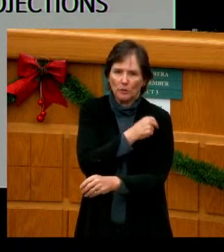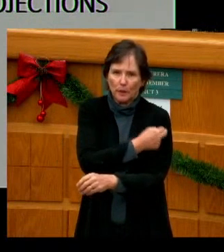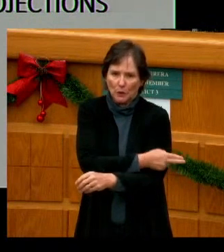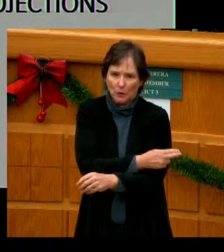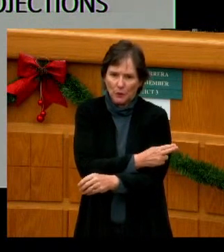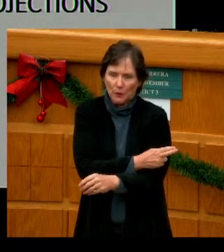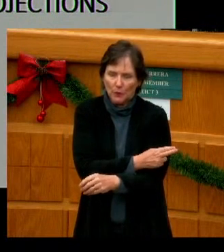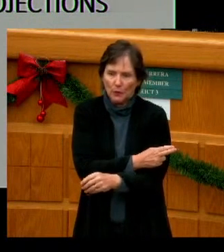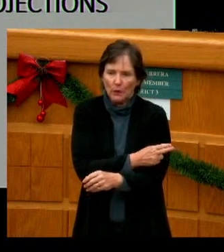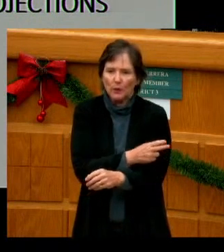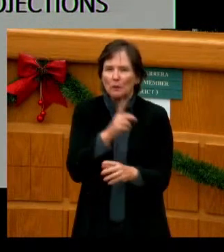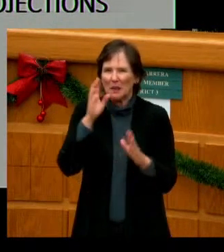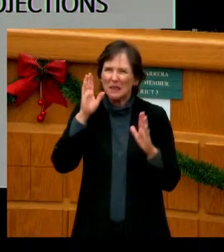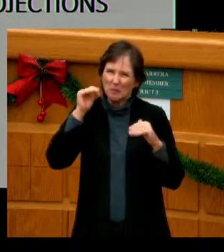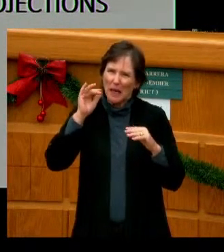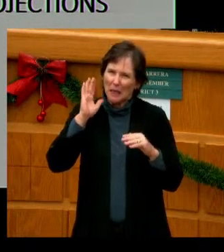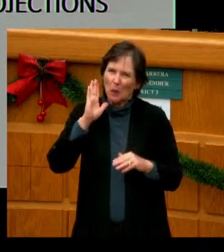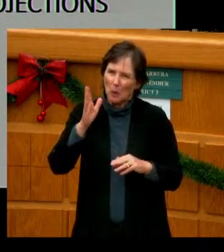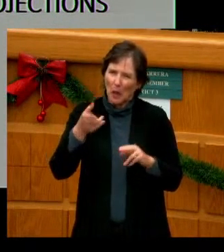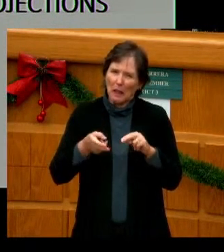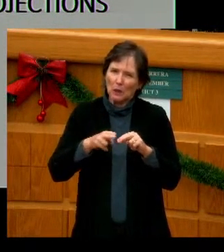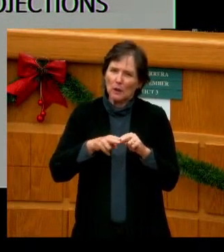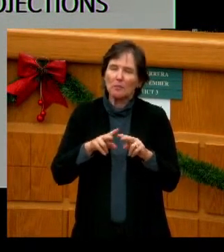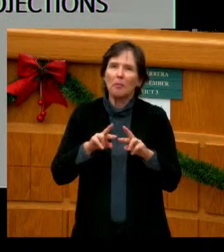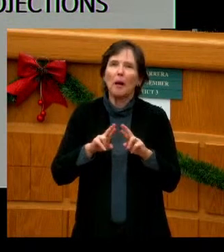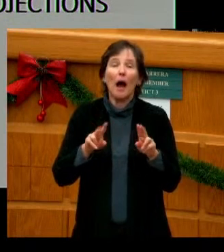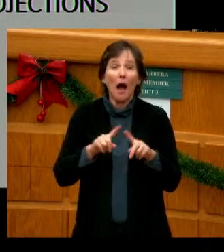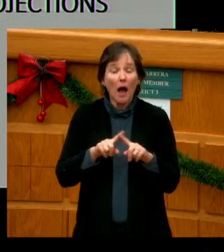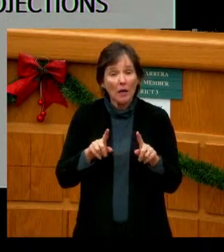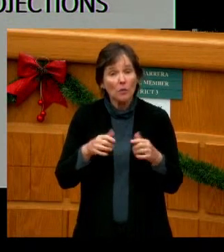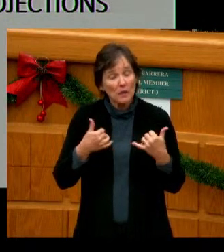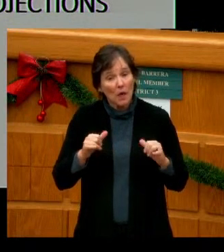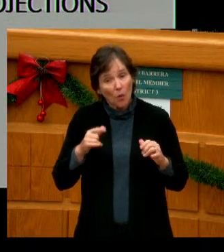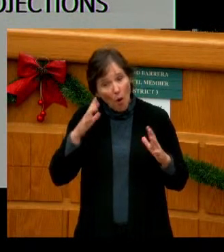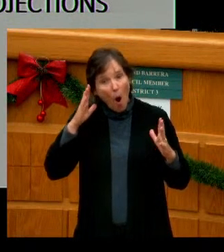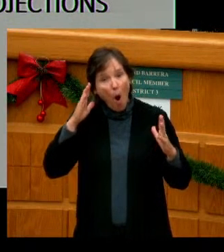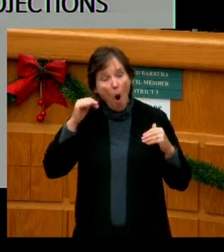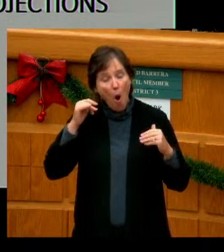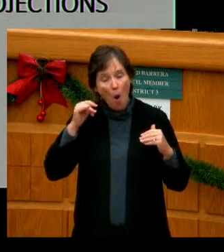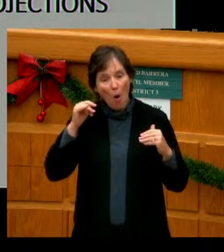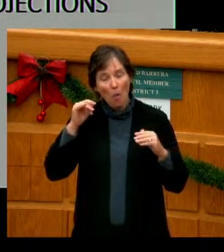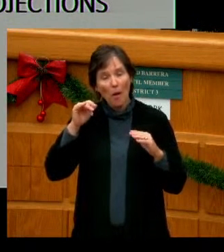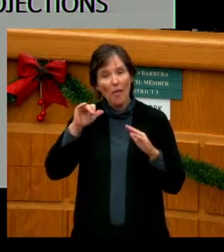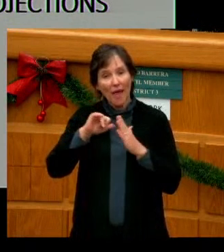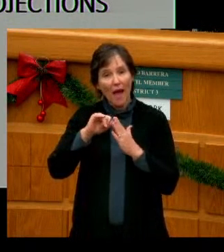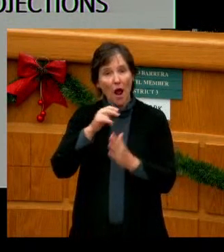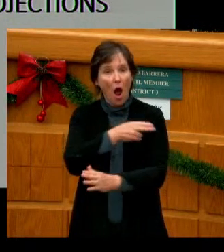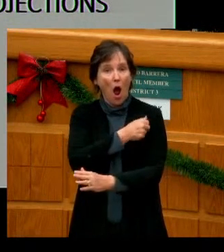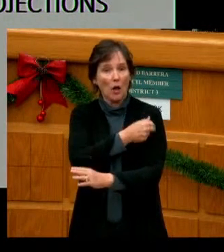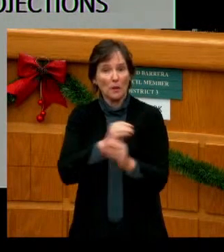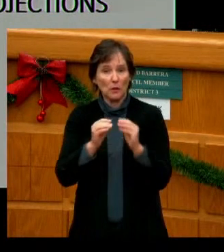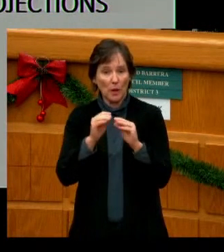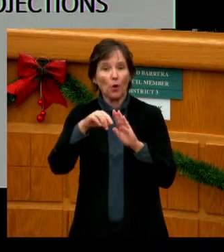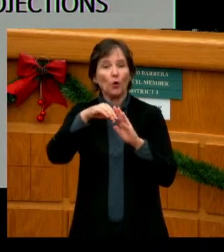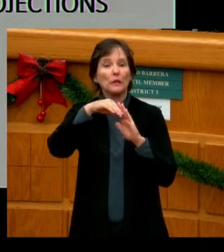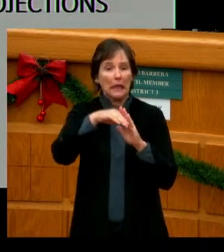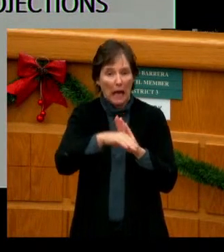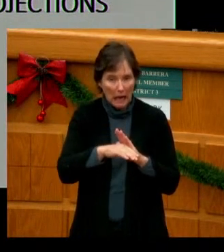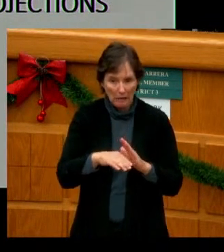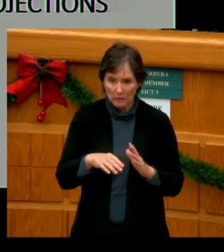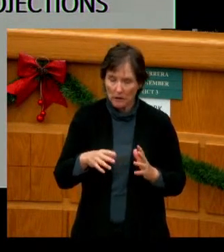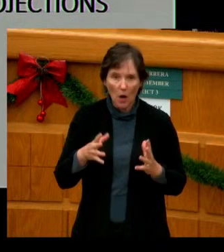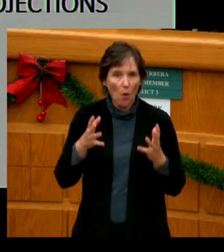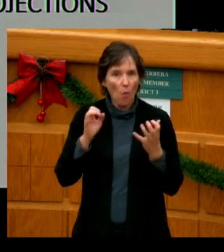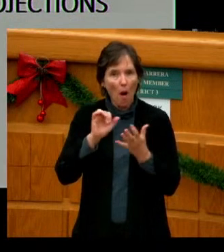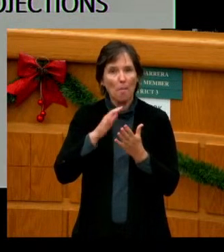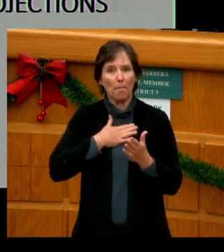if that trend continues. We expect that it will, but here's hoping that we more go down than up. I would